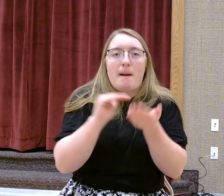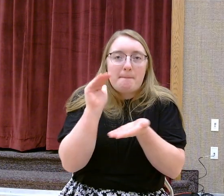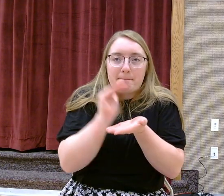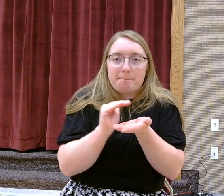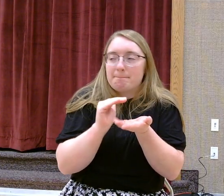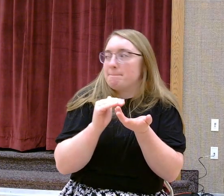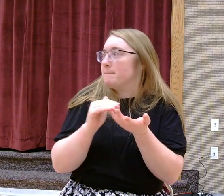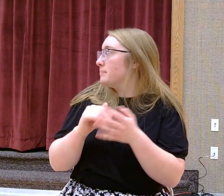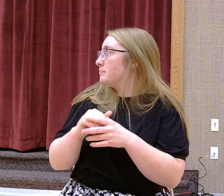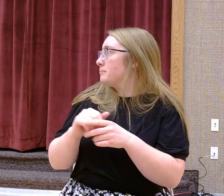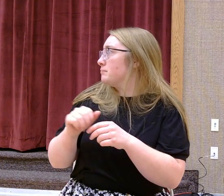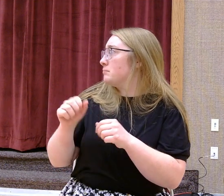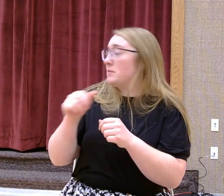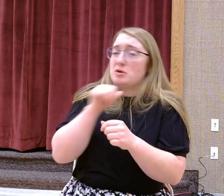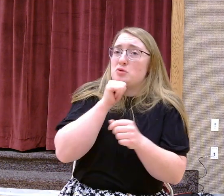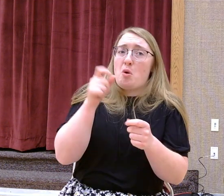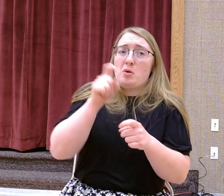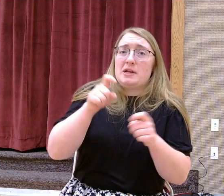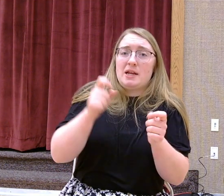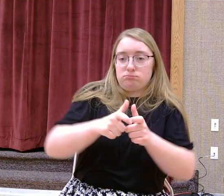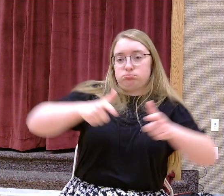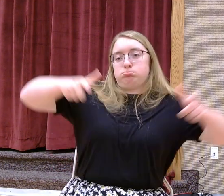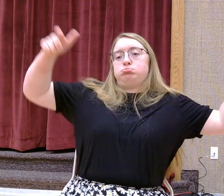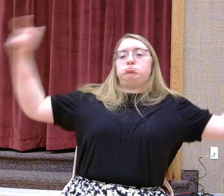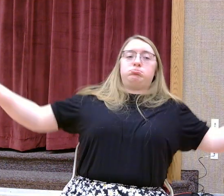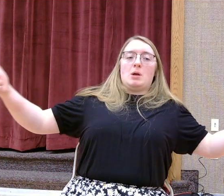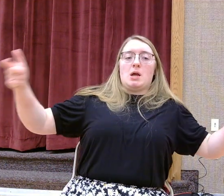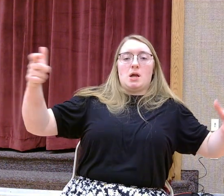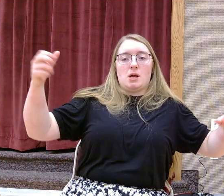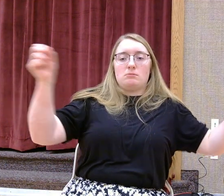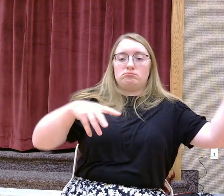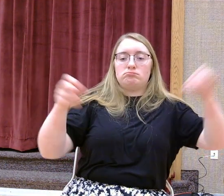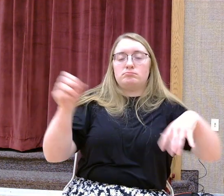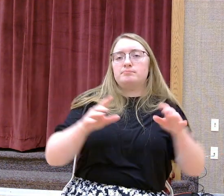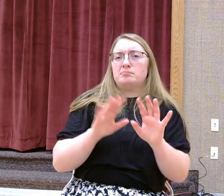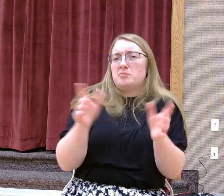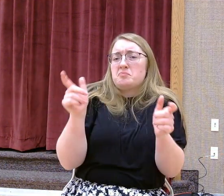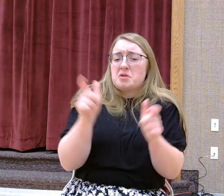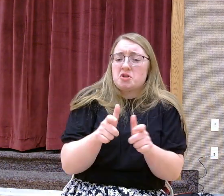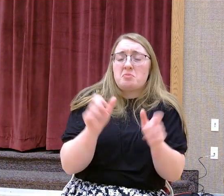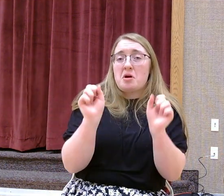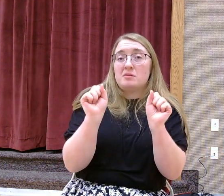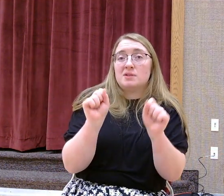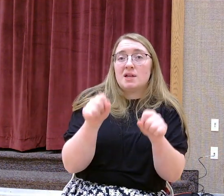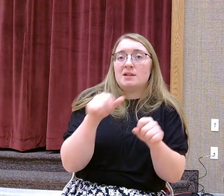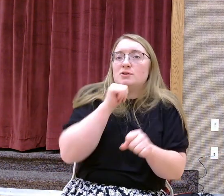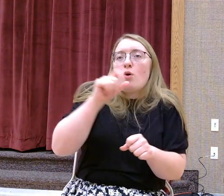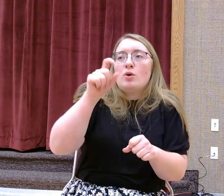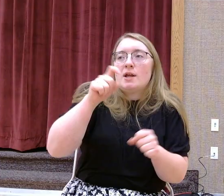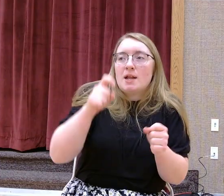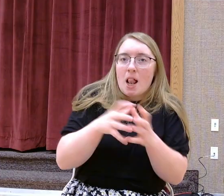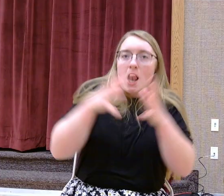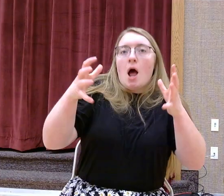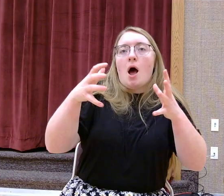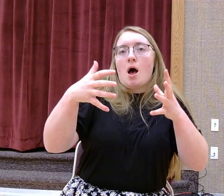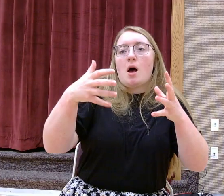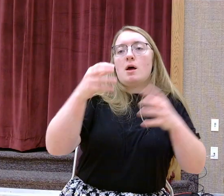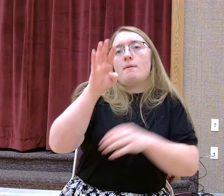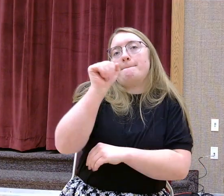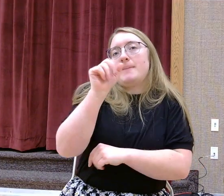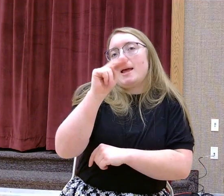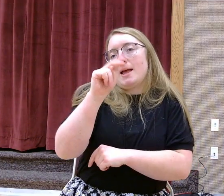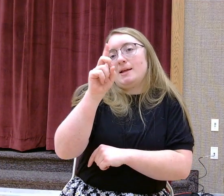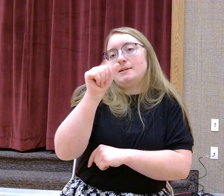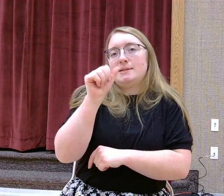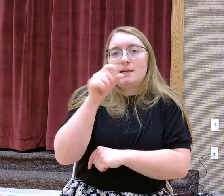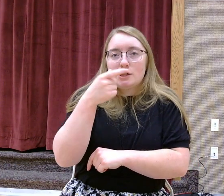like this. It doesn't have to be very big. You know, you could fit all that. I mean, you don't have to take a ton of bandages. I mean, the more the merrier,